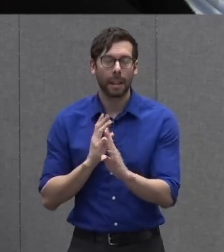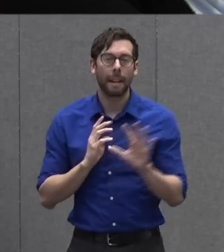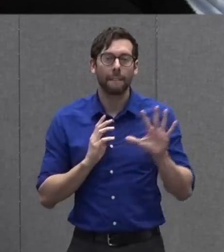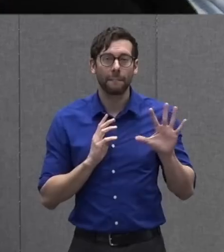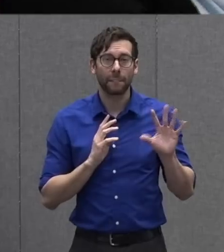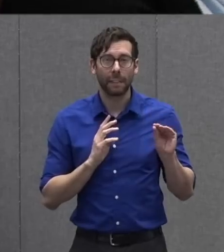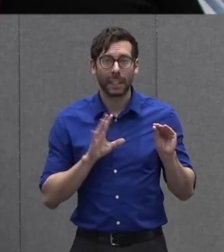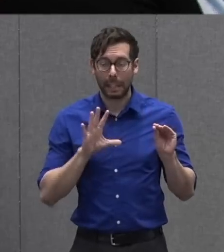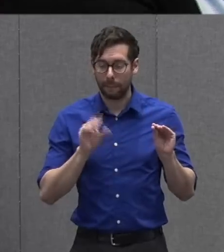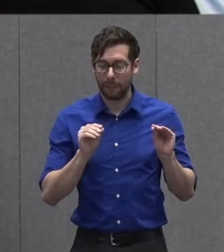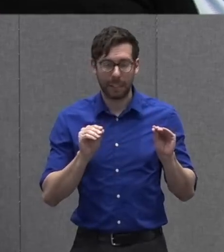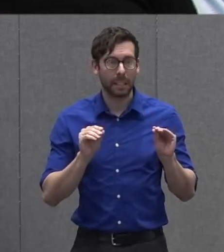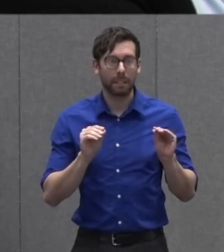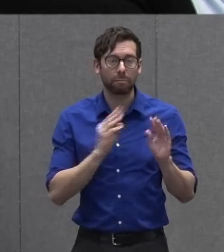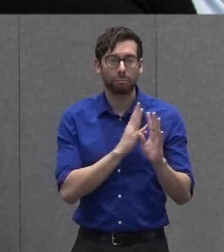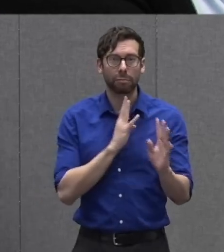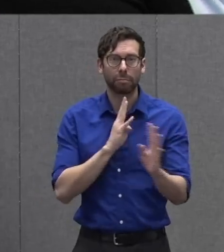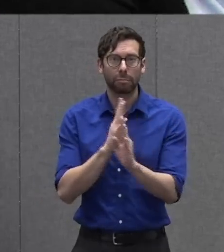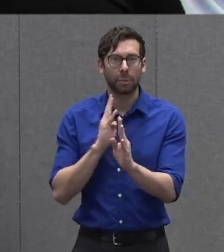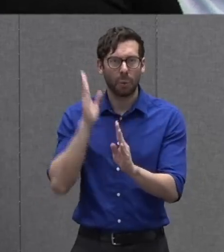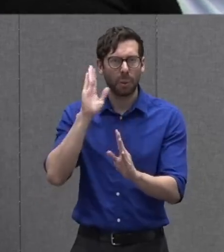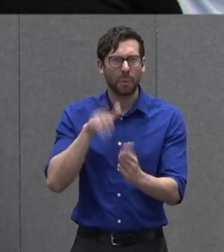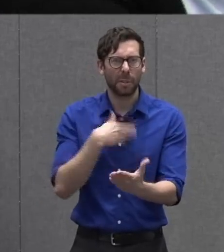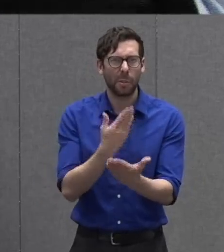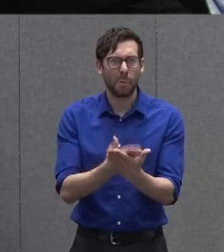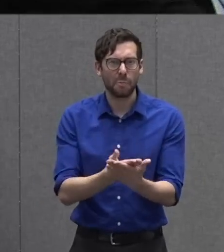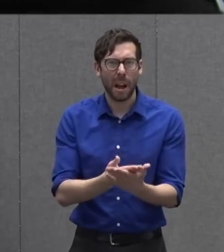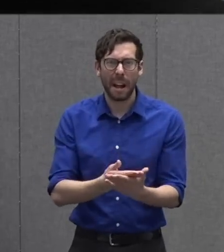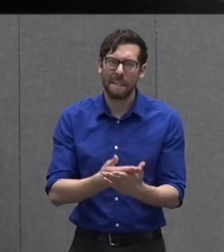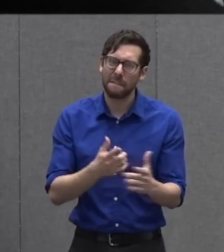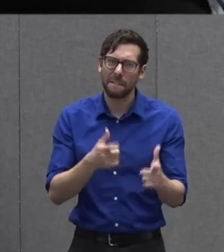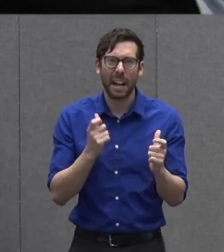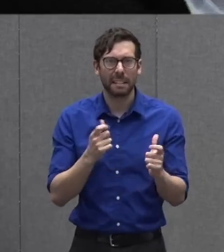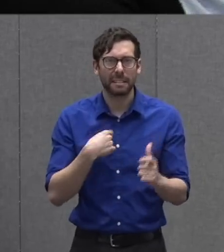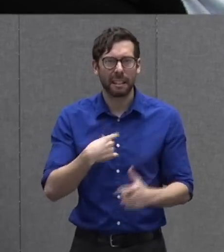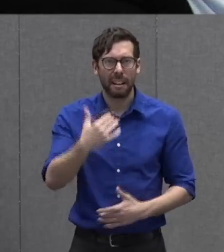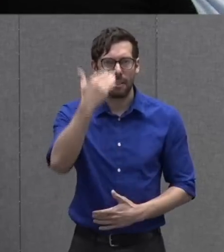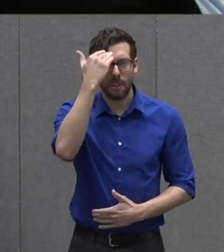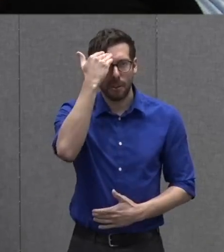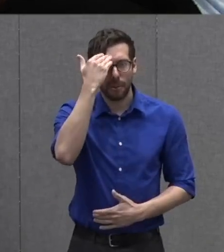know. He's a pretty smart ant.